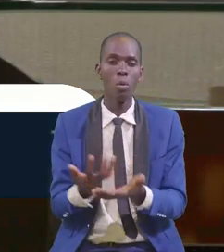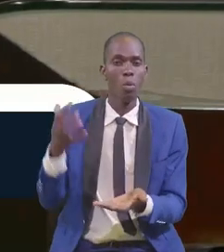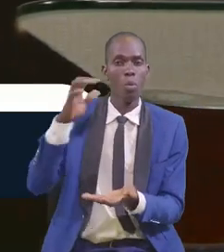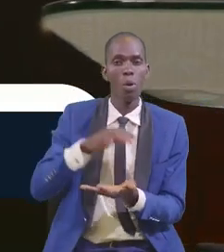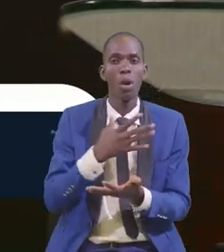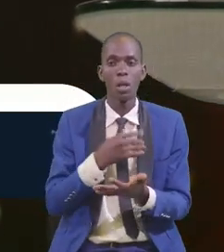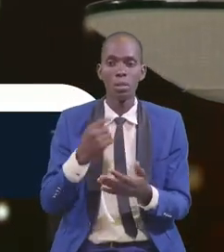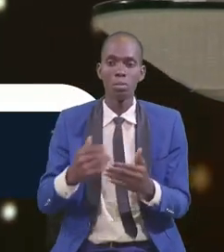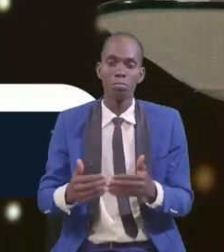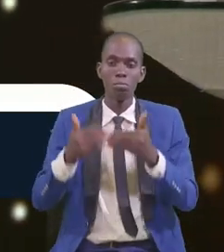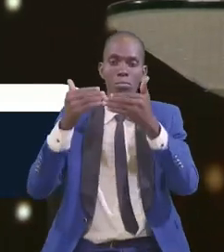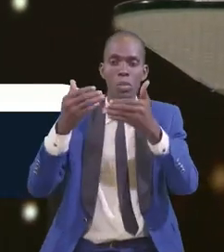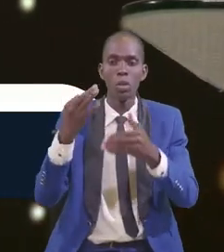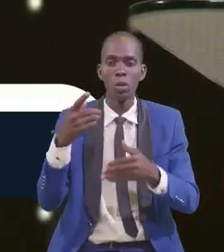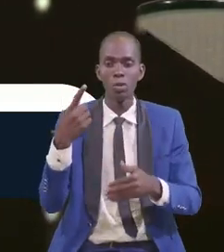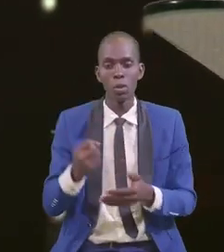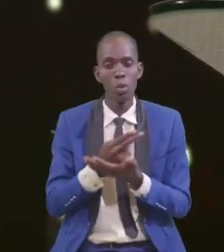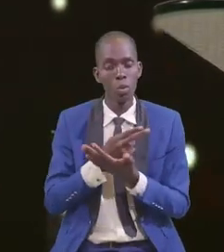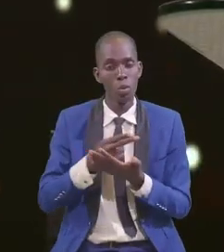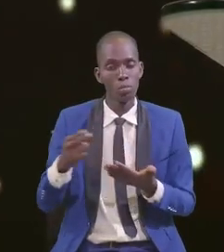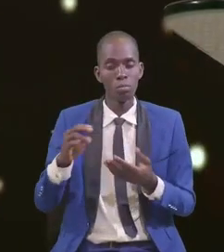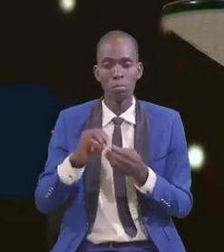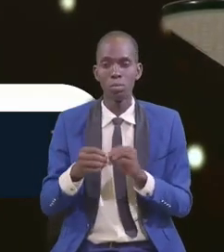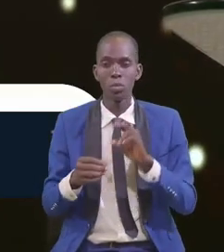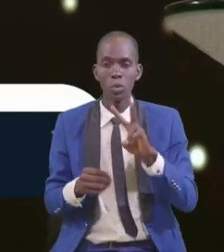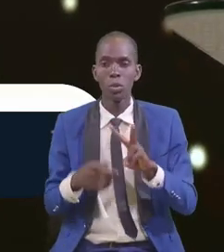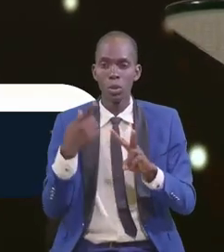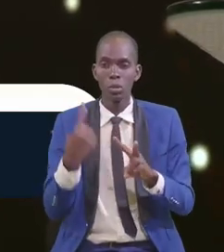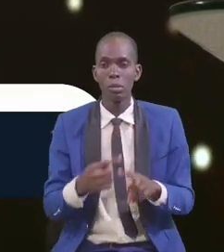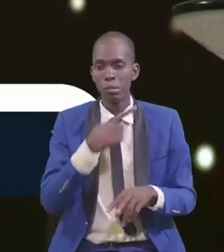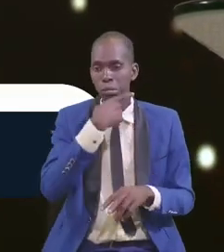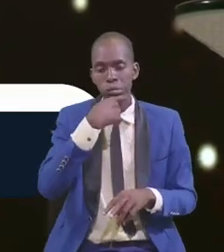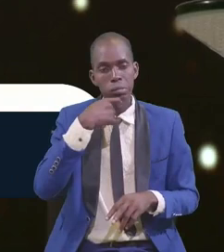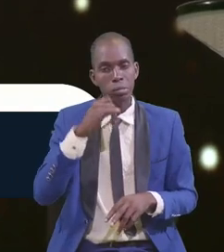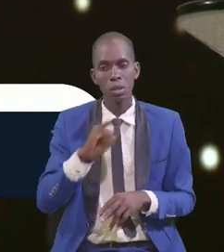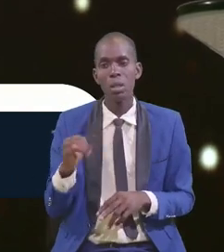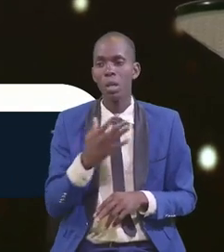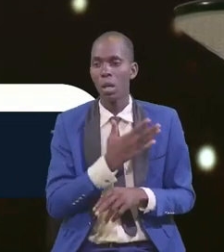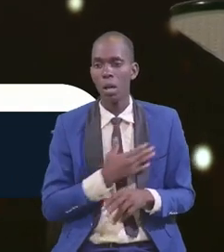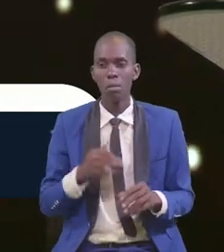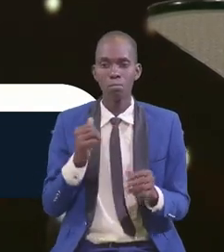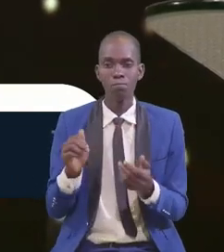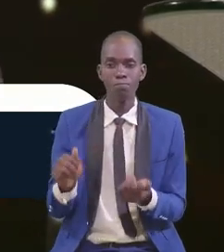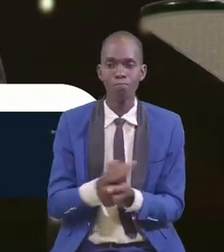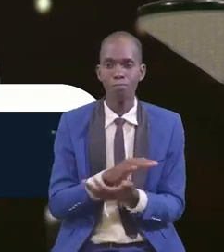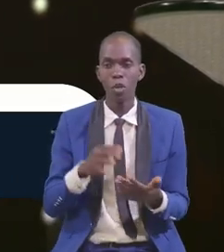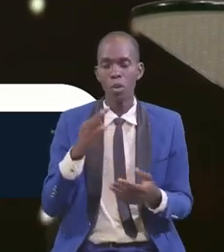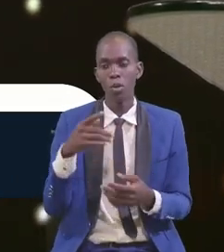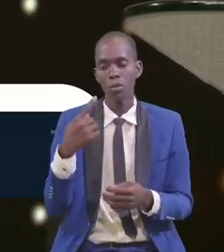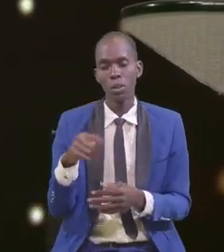the godly. Number two, the withering and passing away of the grass. Number three,